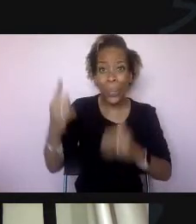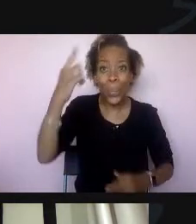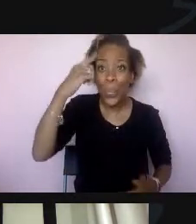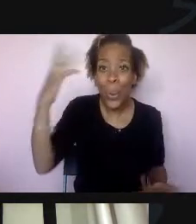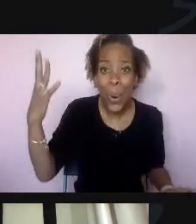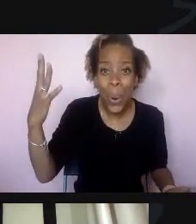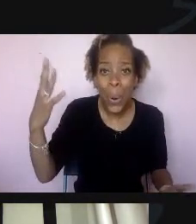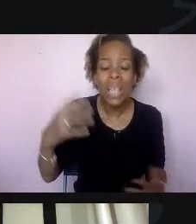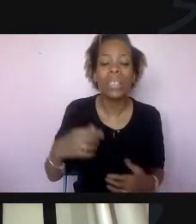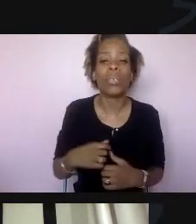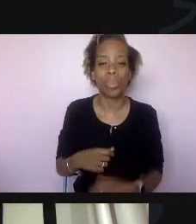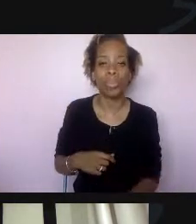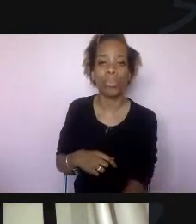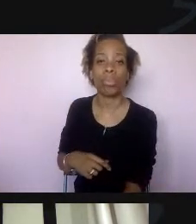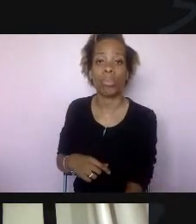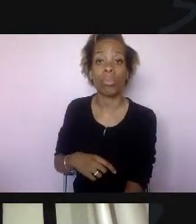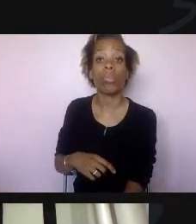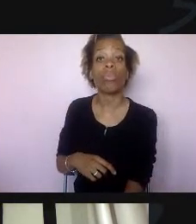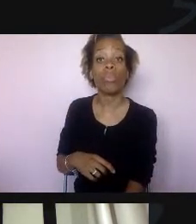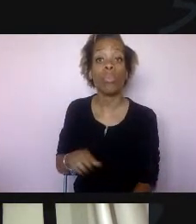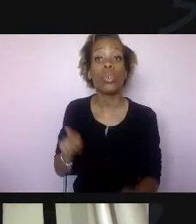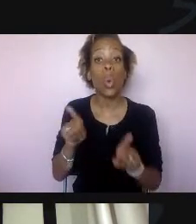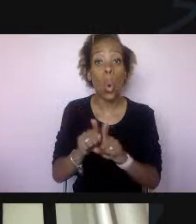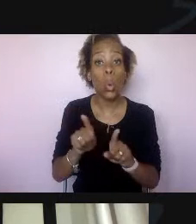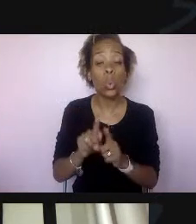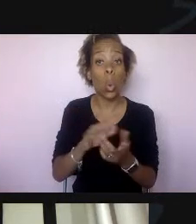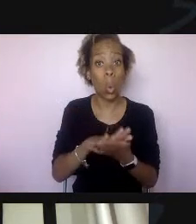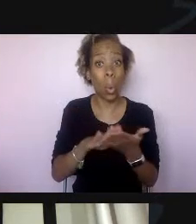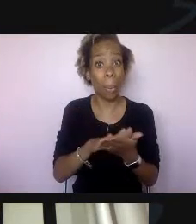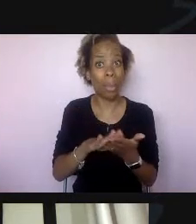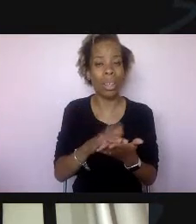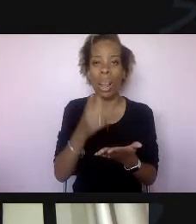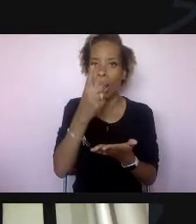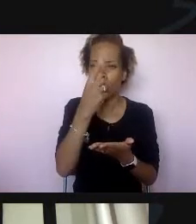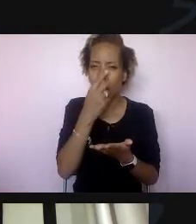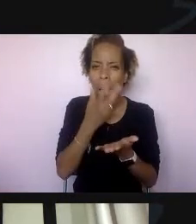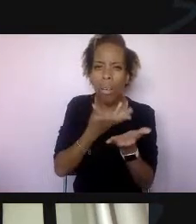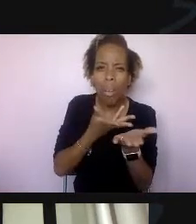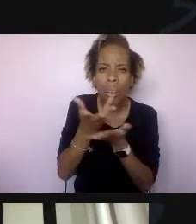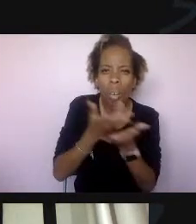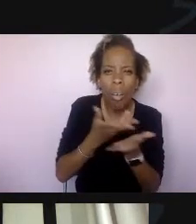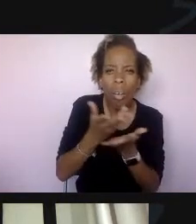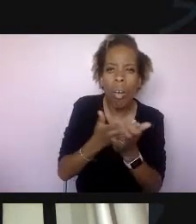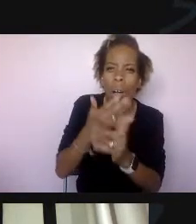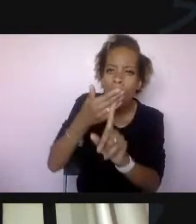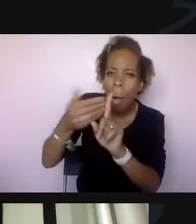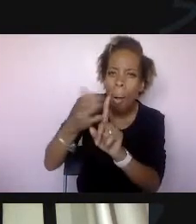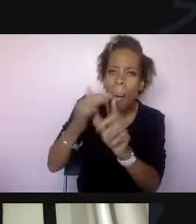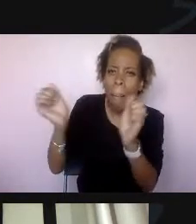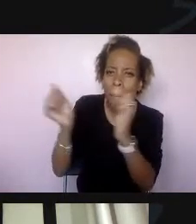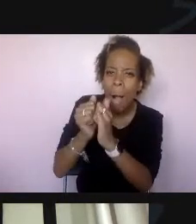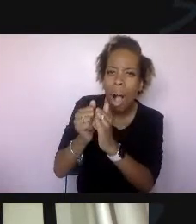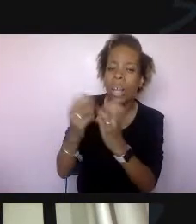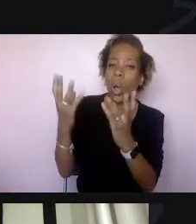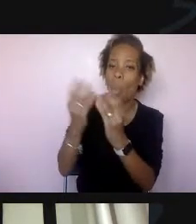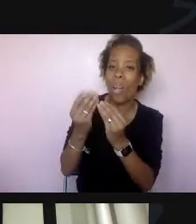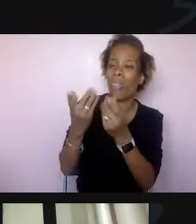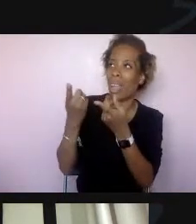therefore be engaged in terms of negotiations, bargaining with employers by revealing that